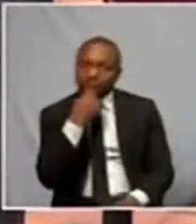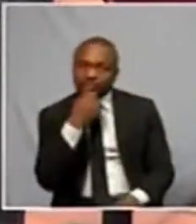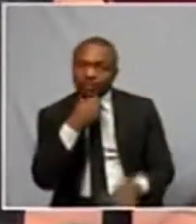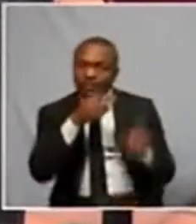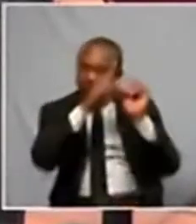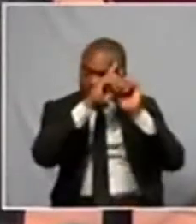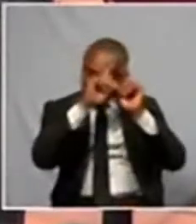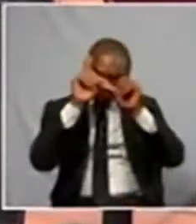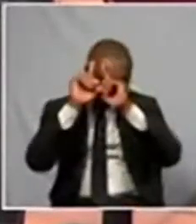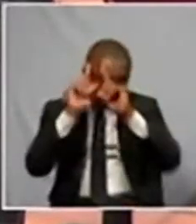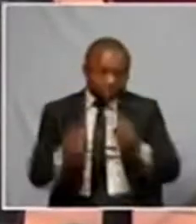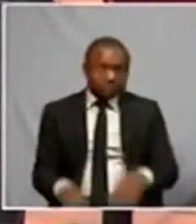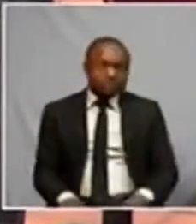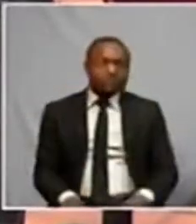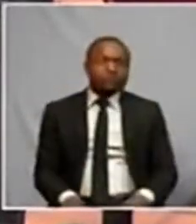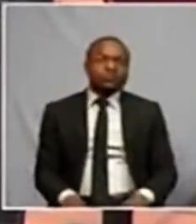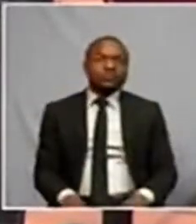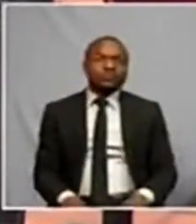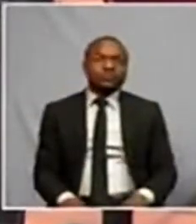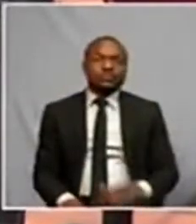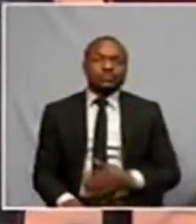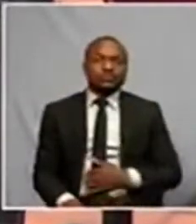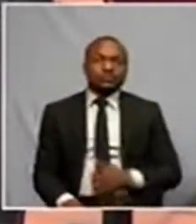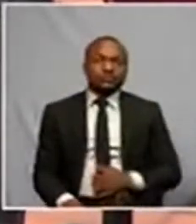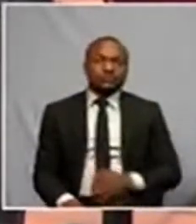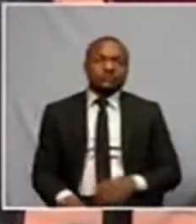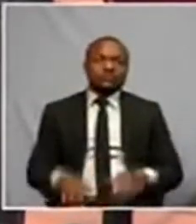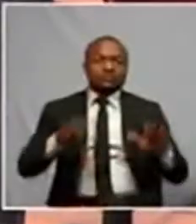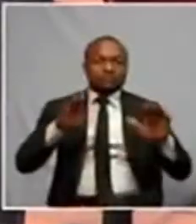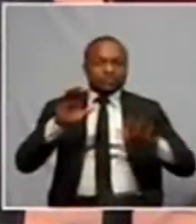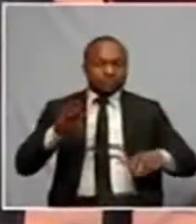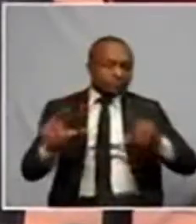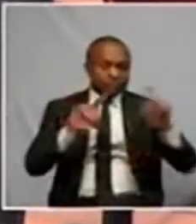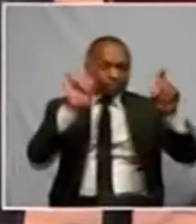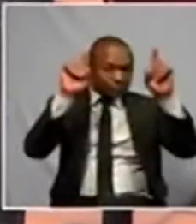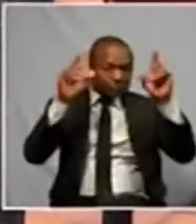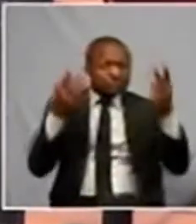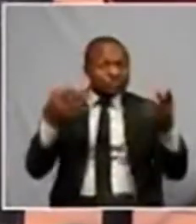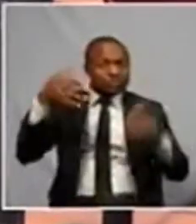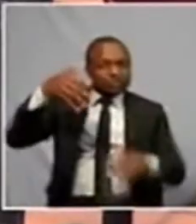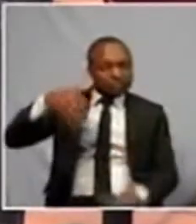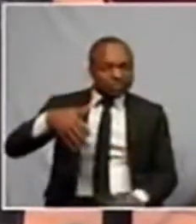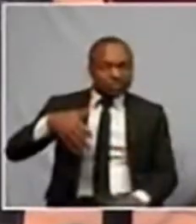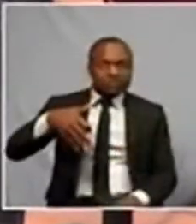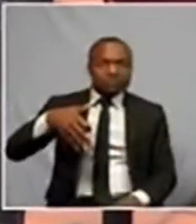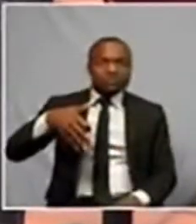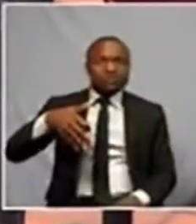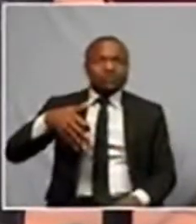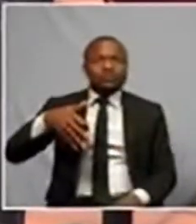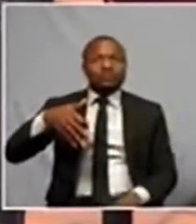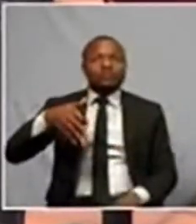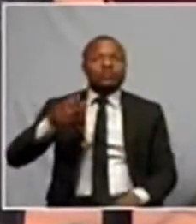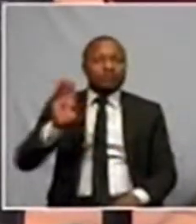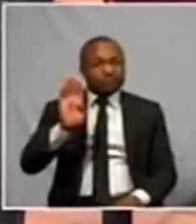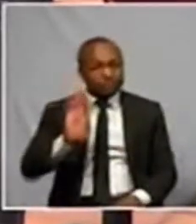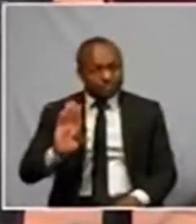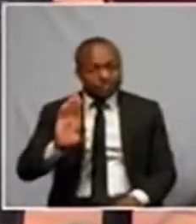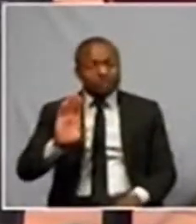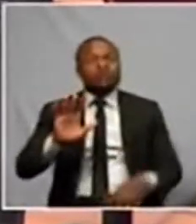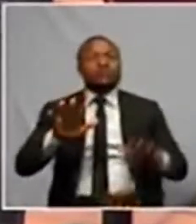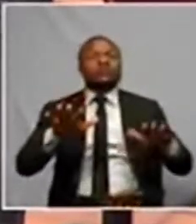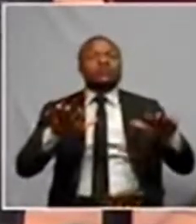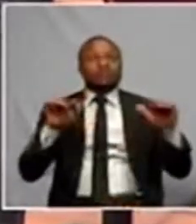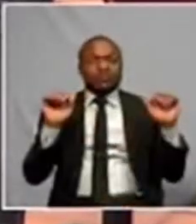Congo, Angola, I don't know, Angola part, or Namibia, Botswana, Zimbabwe would do the